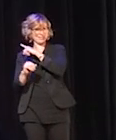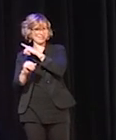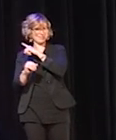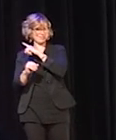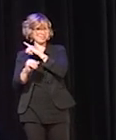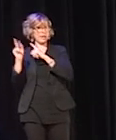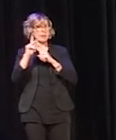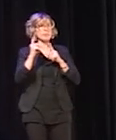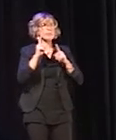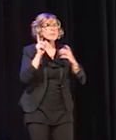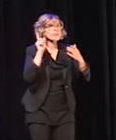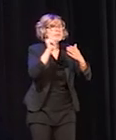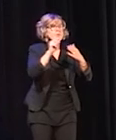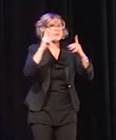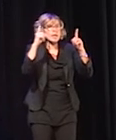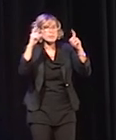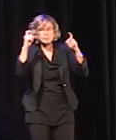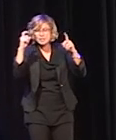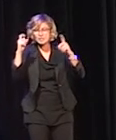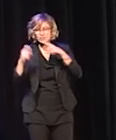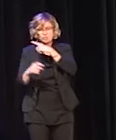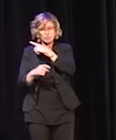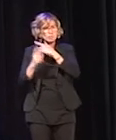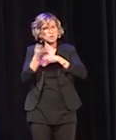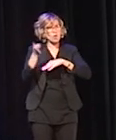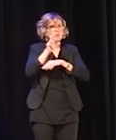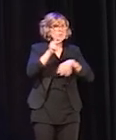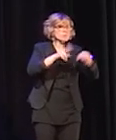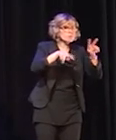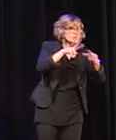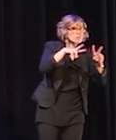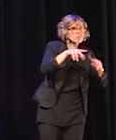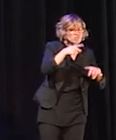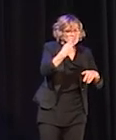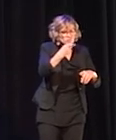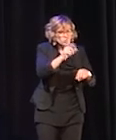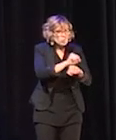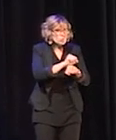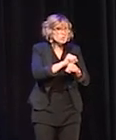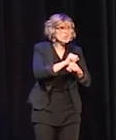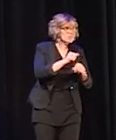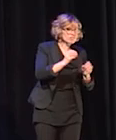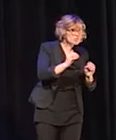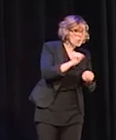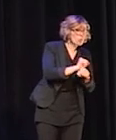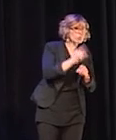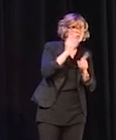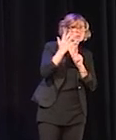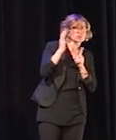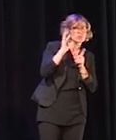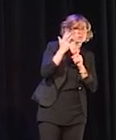you and taking photos of you, and they're kind of coldly looking at you, they're evaluating you, are you going to work or not, I don't know, like basically being surrounded